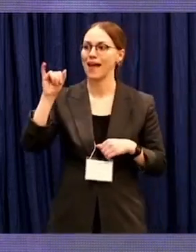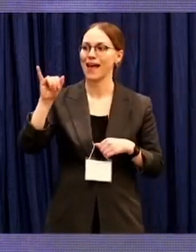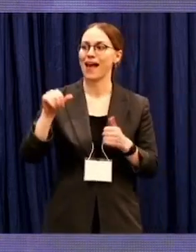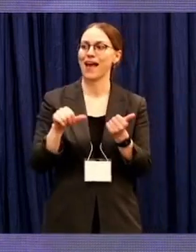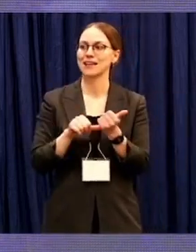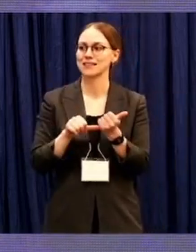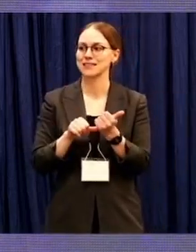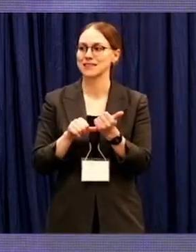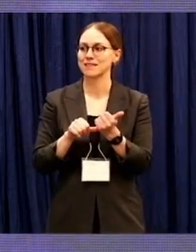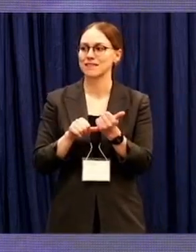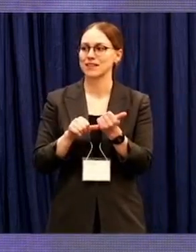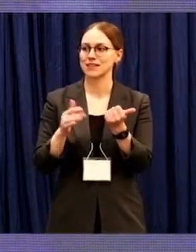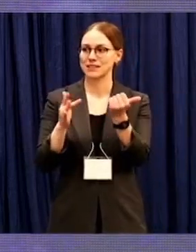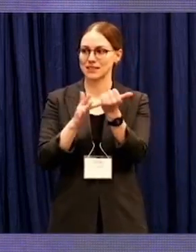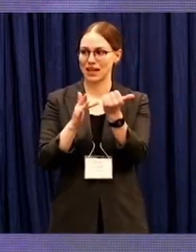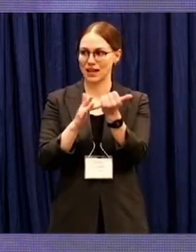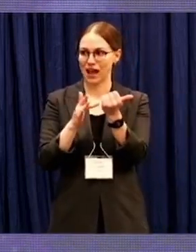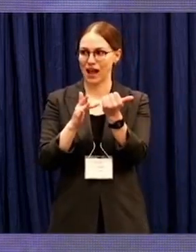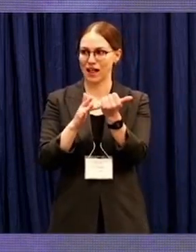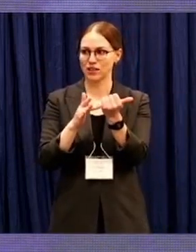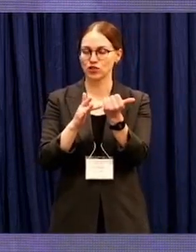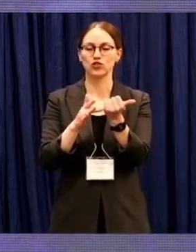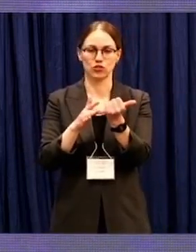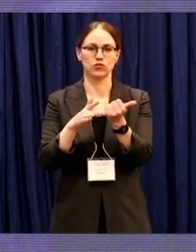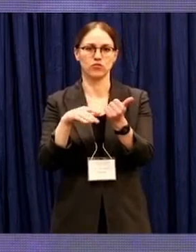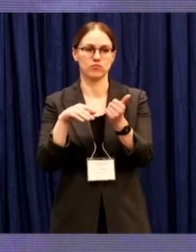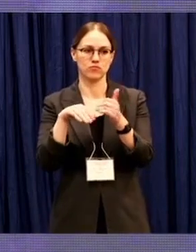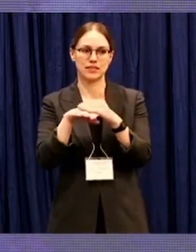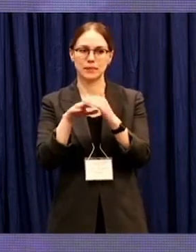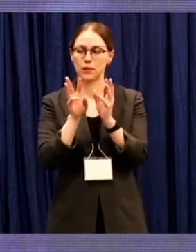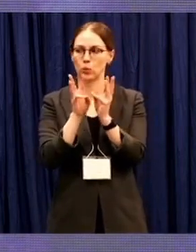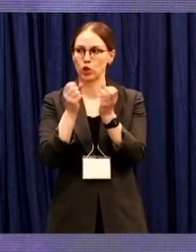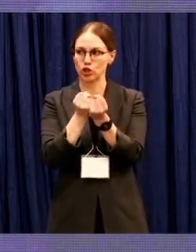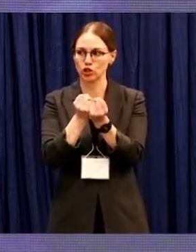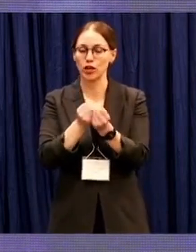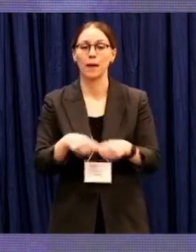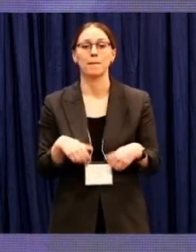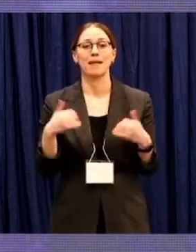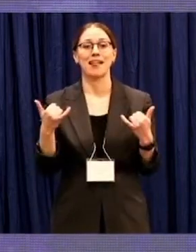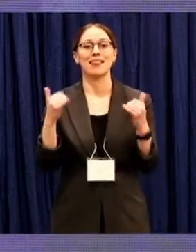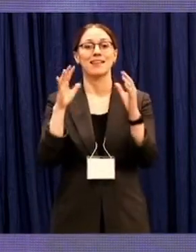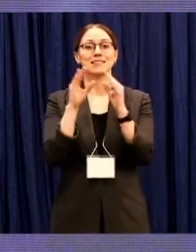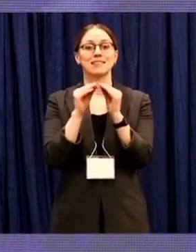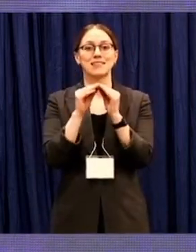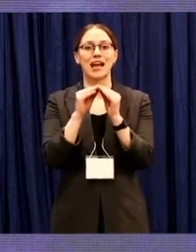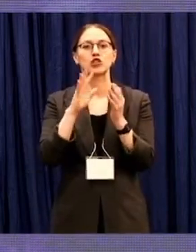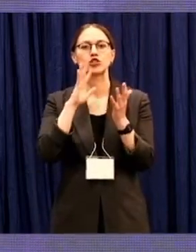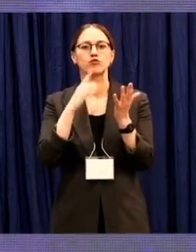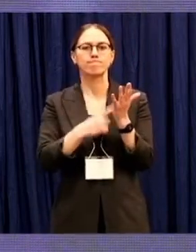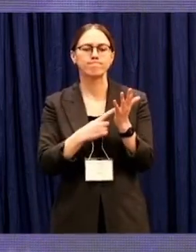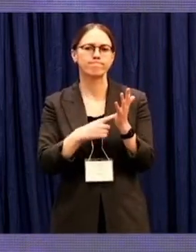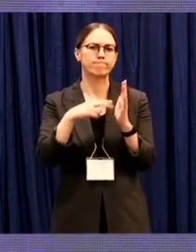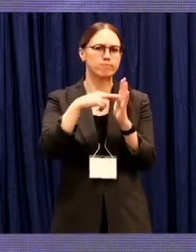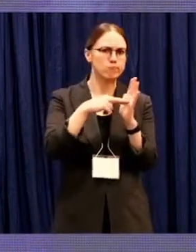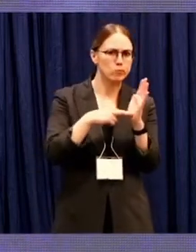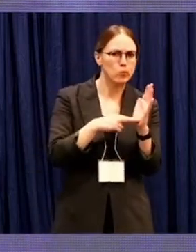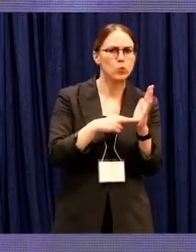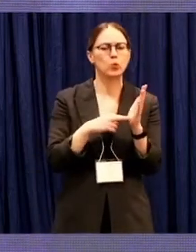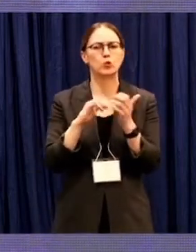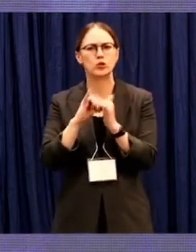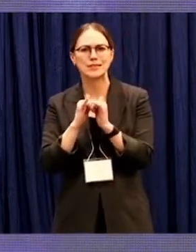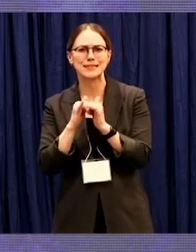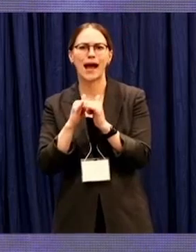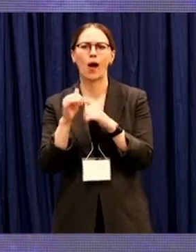and Digital Accessibility Workshop. The session will explore guiding principles for disability-inclusive